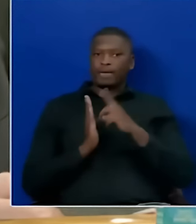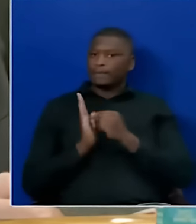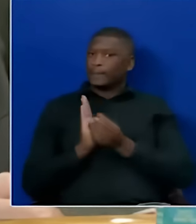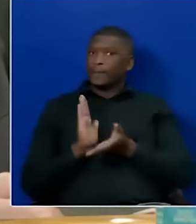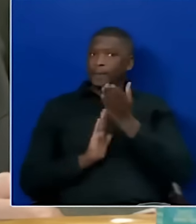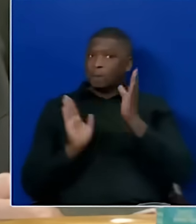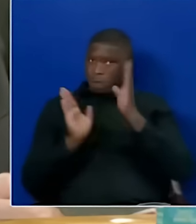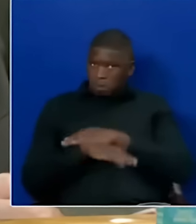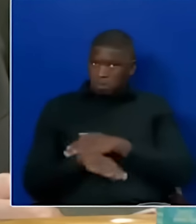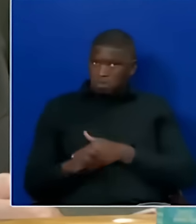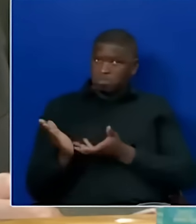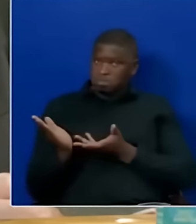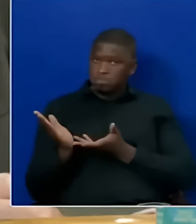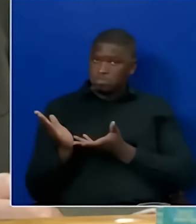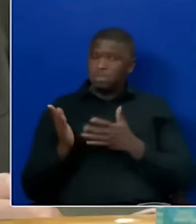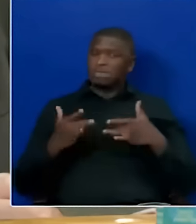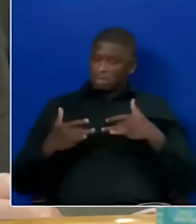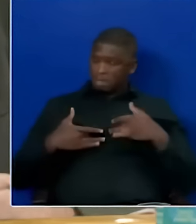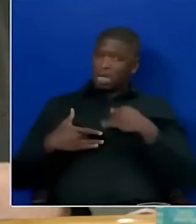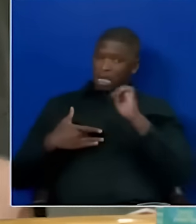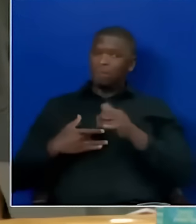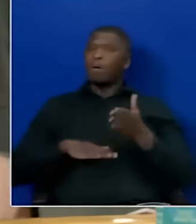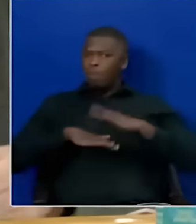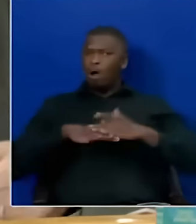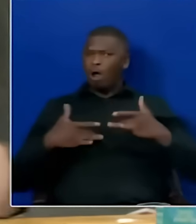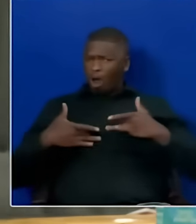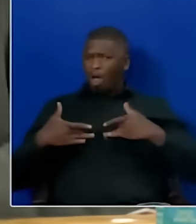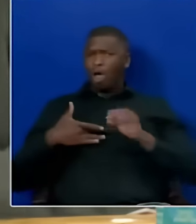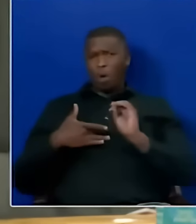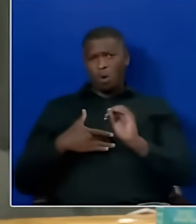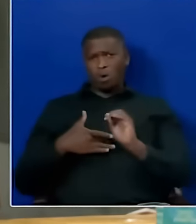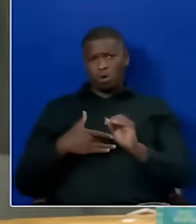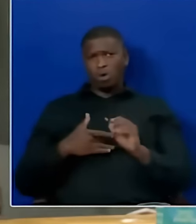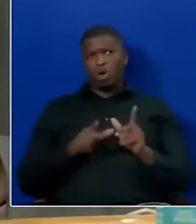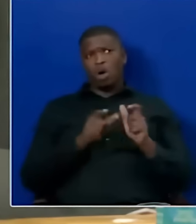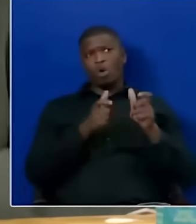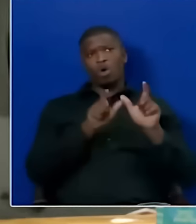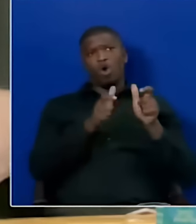ostensibly deposed to. The commissioner on both cases,